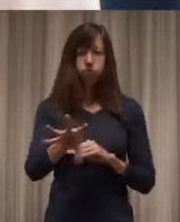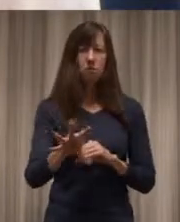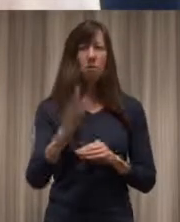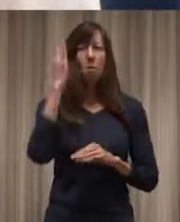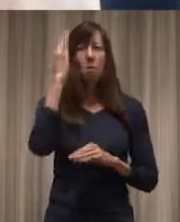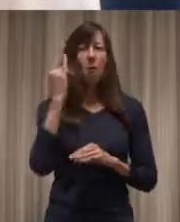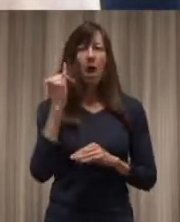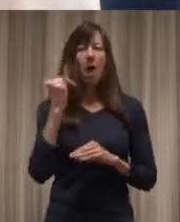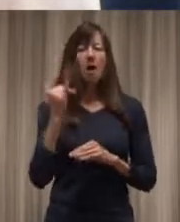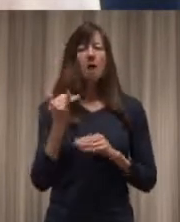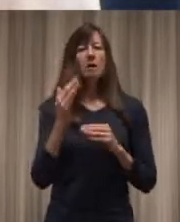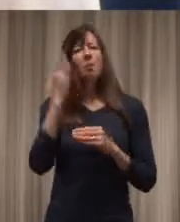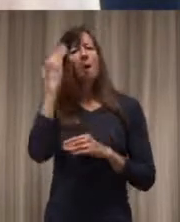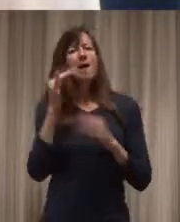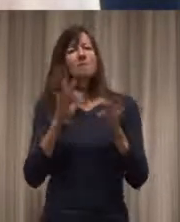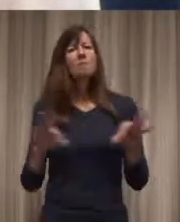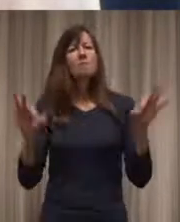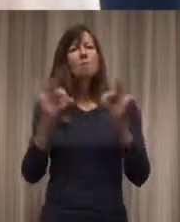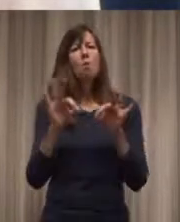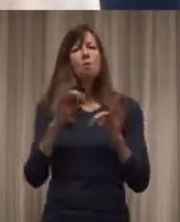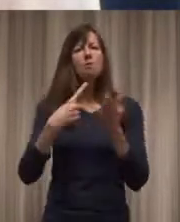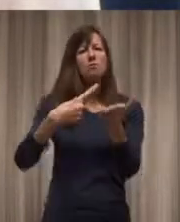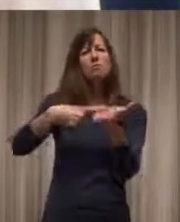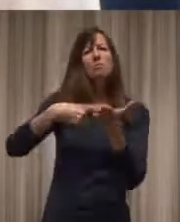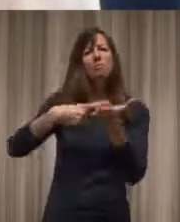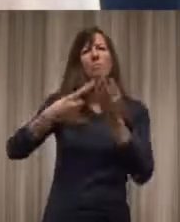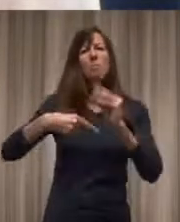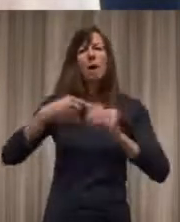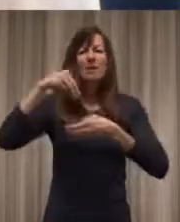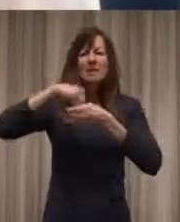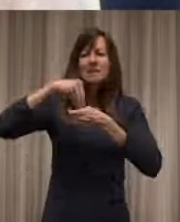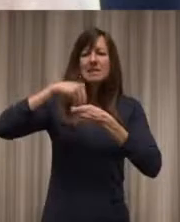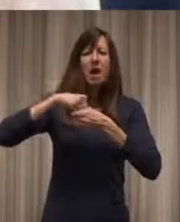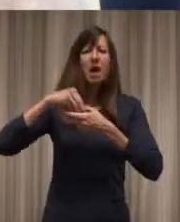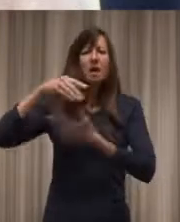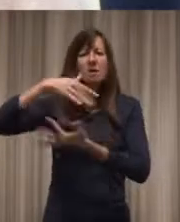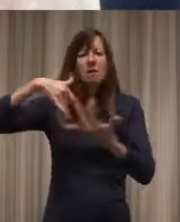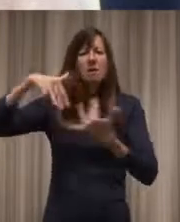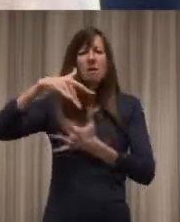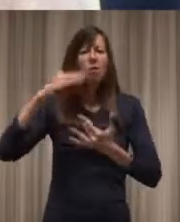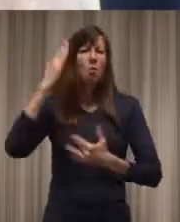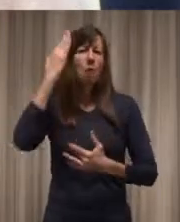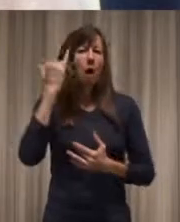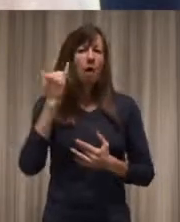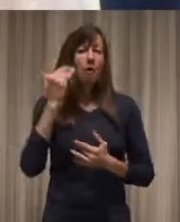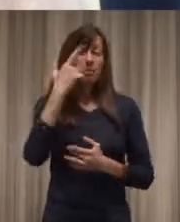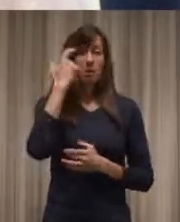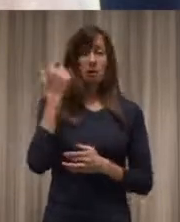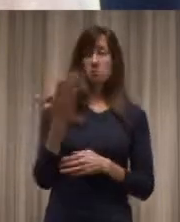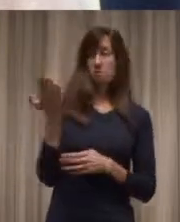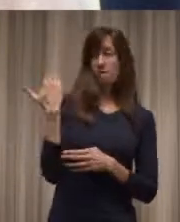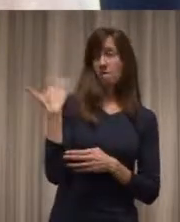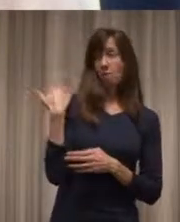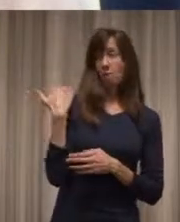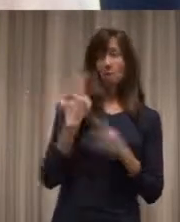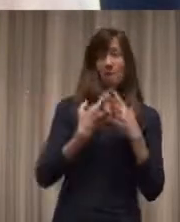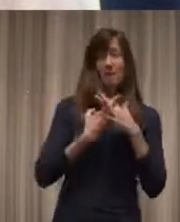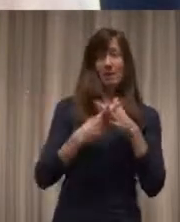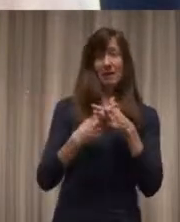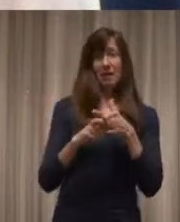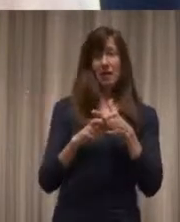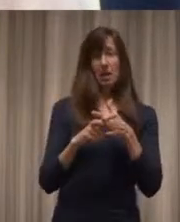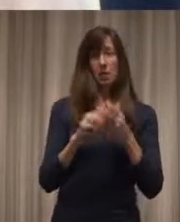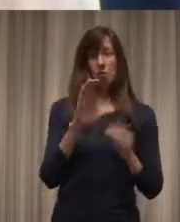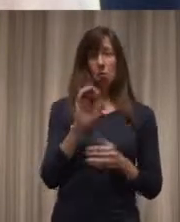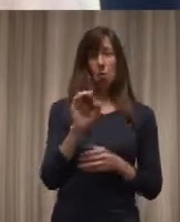spread? In the beginning of COVID, as we were learning about it, we largely thought that